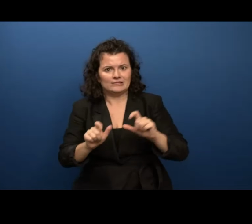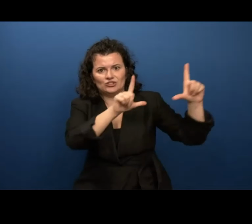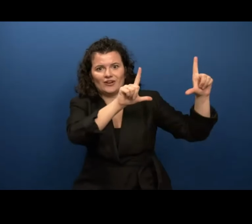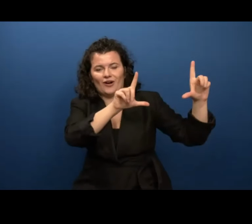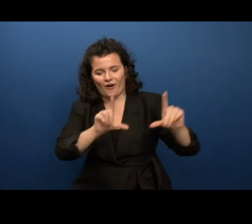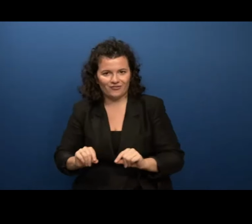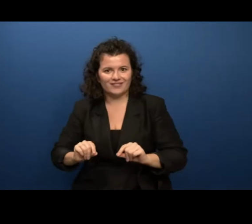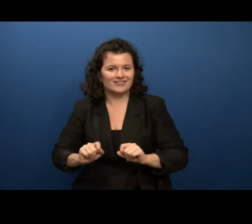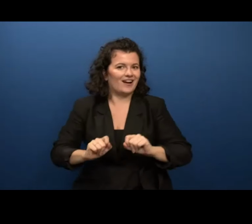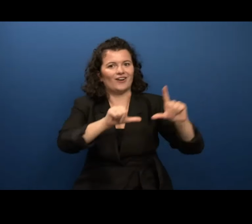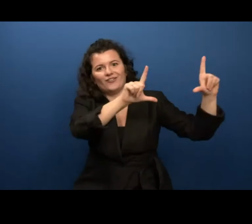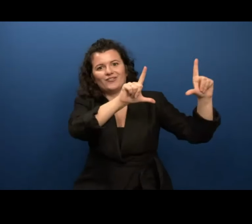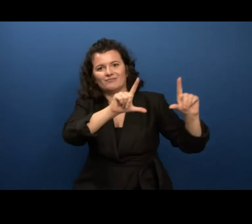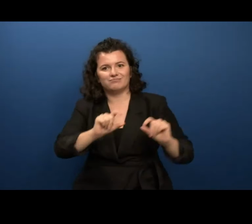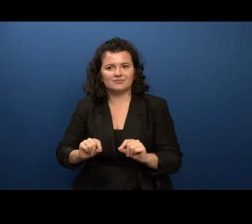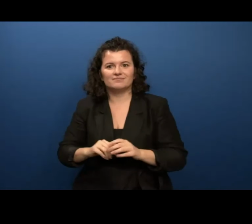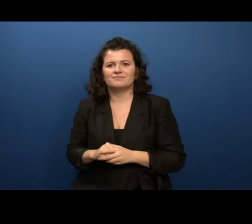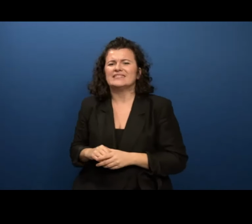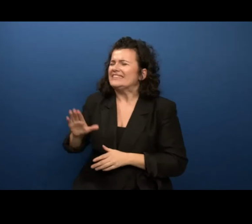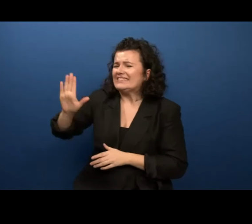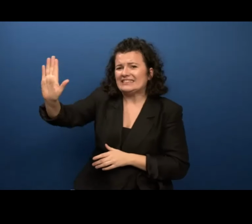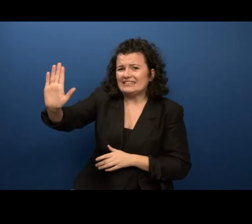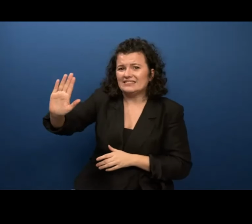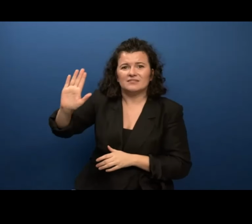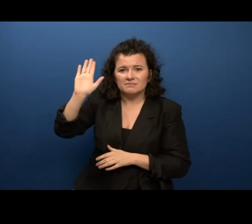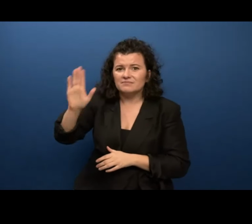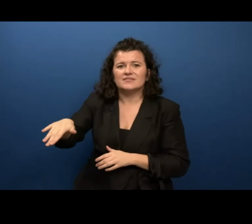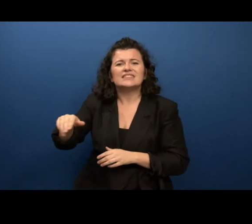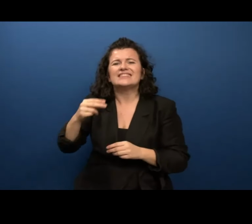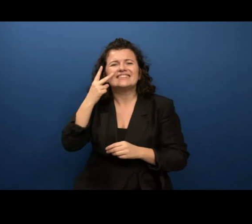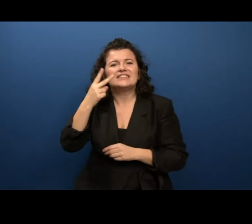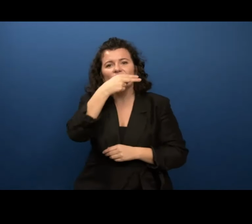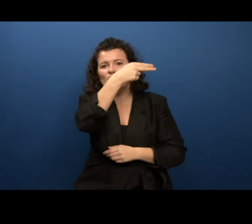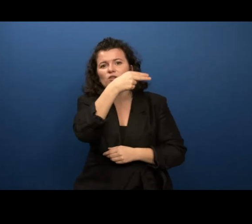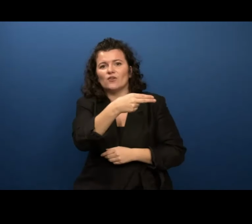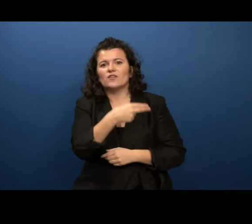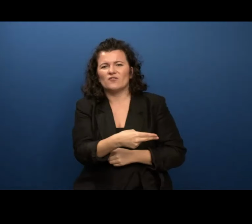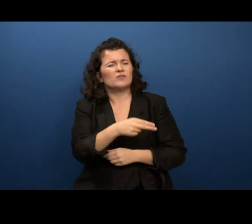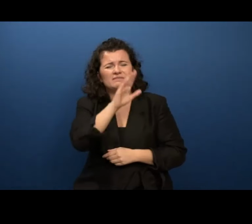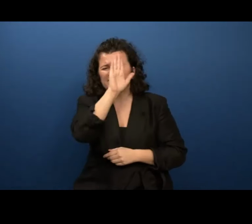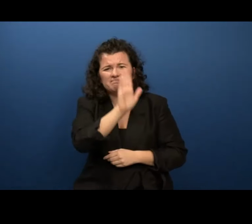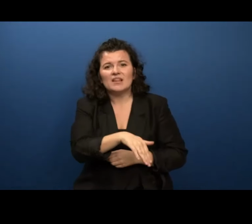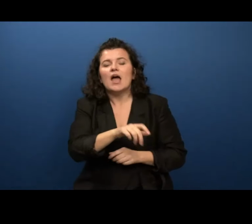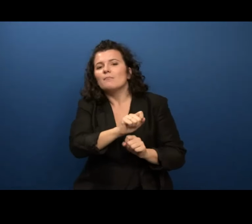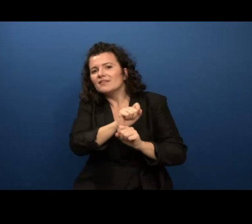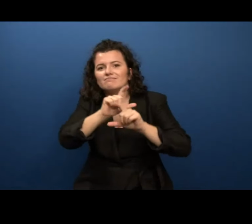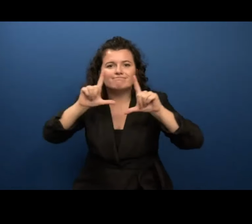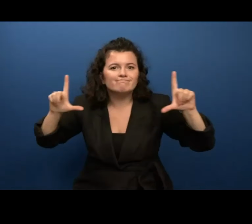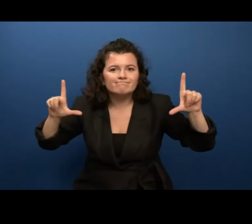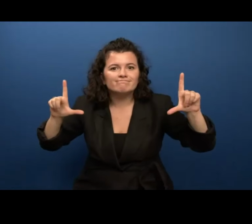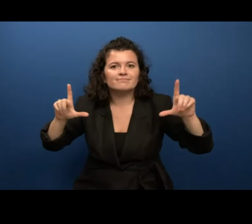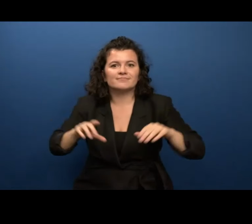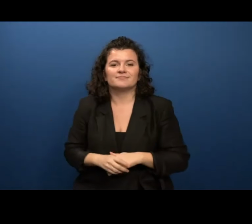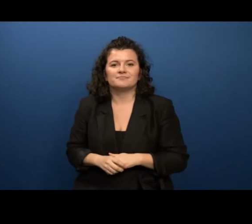No, please don't start it again, because we only see our folders. So that's why I always stop it, because otherwise those who are following us on